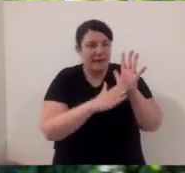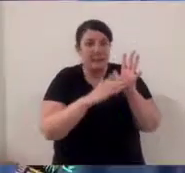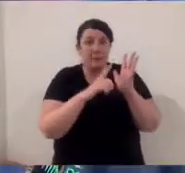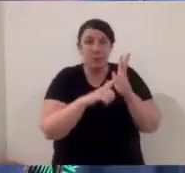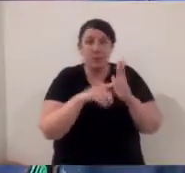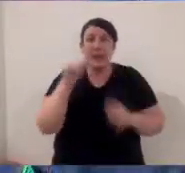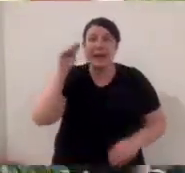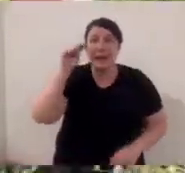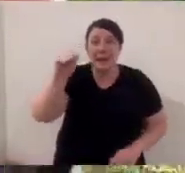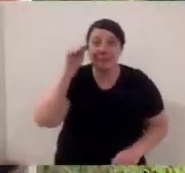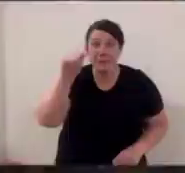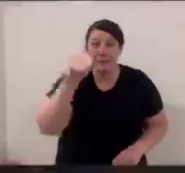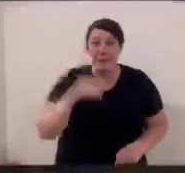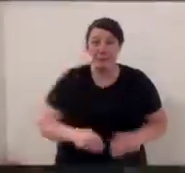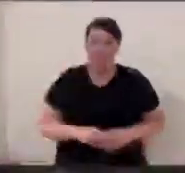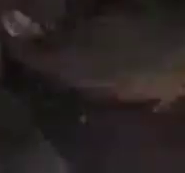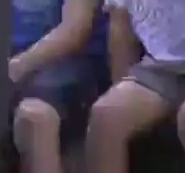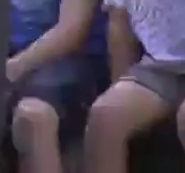emu.